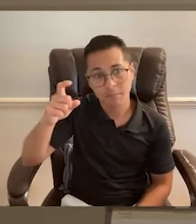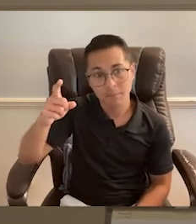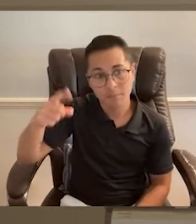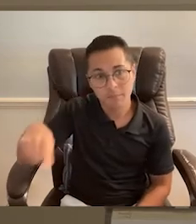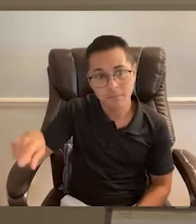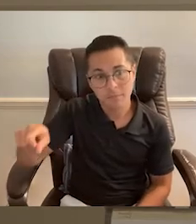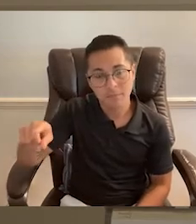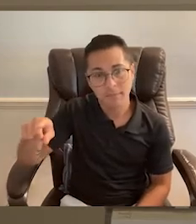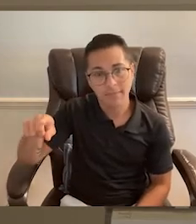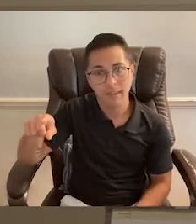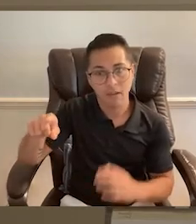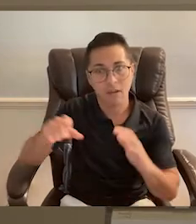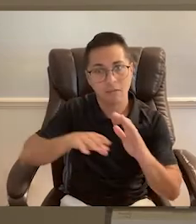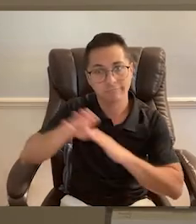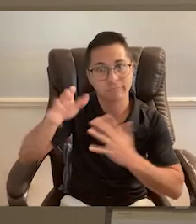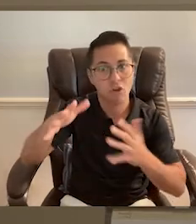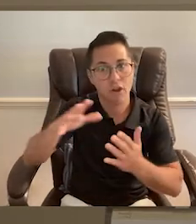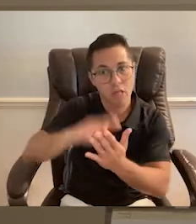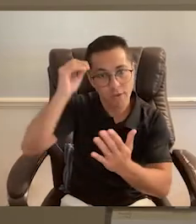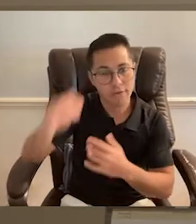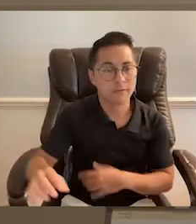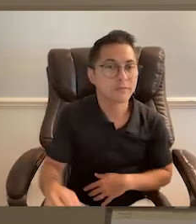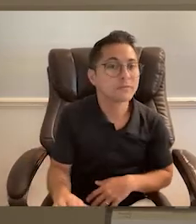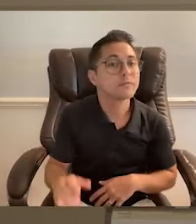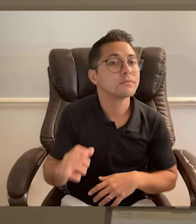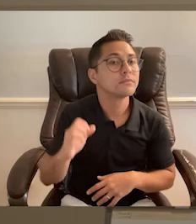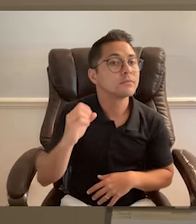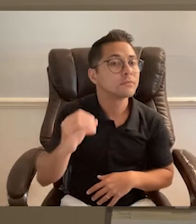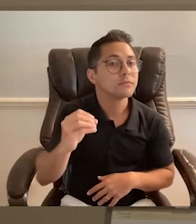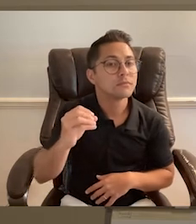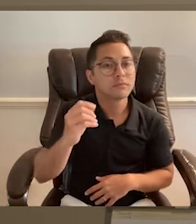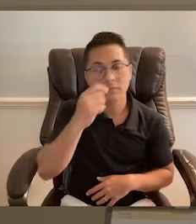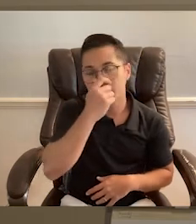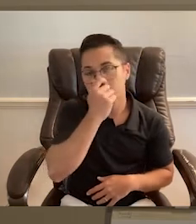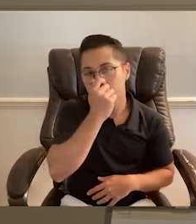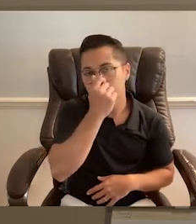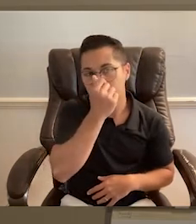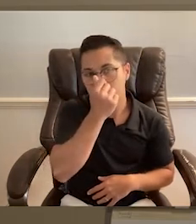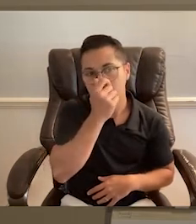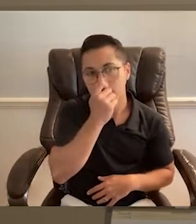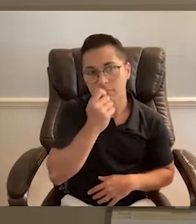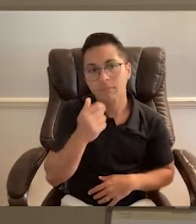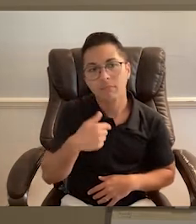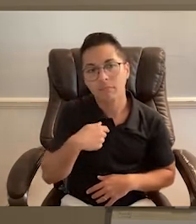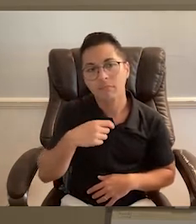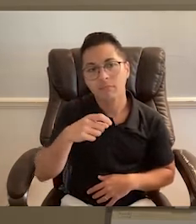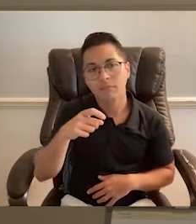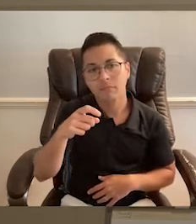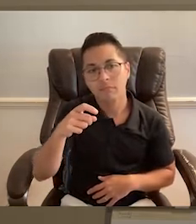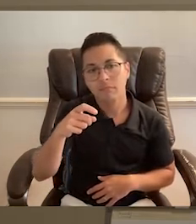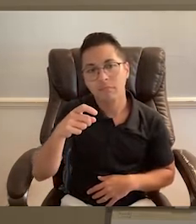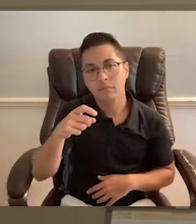really took time to paint it and make it look good, and it almost looks like something that came as an accessory. We had